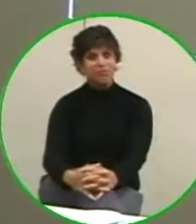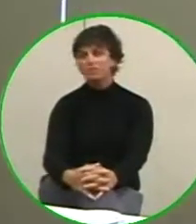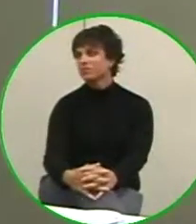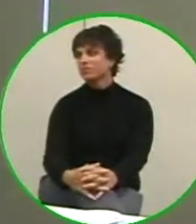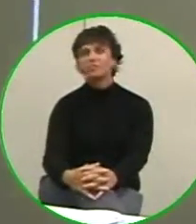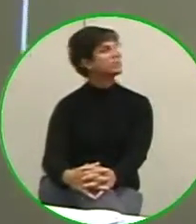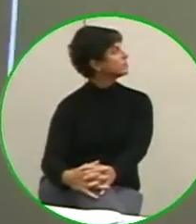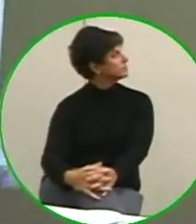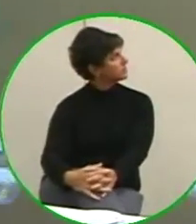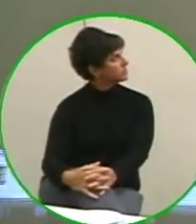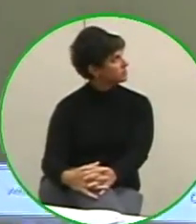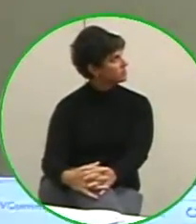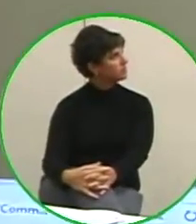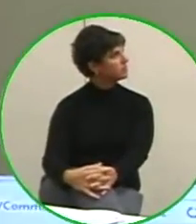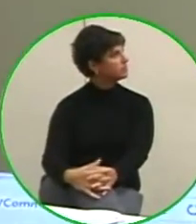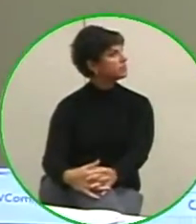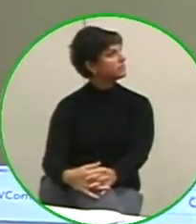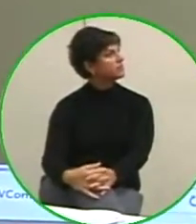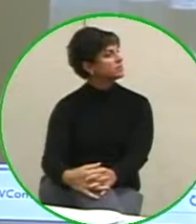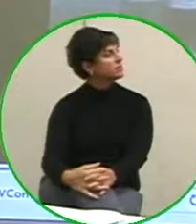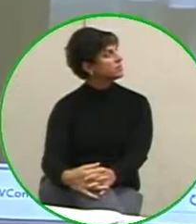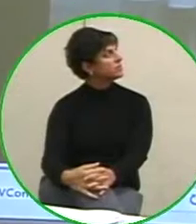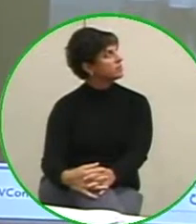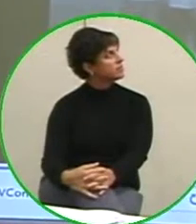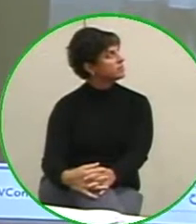This is an awareness test.